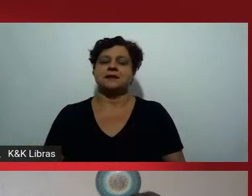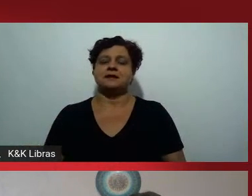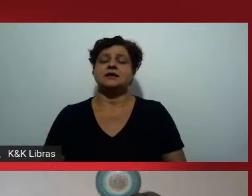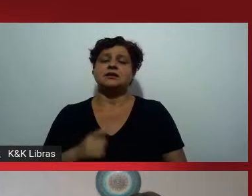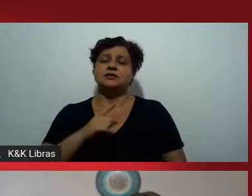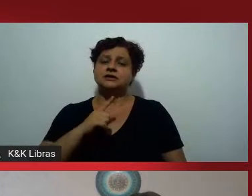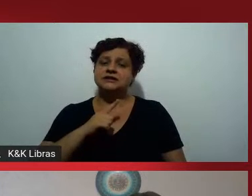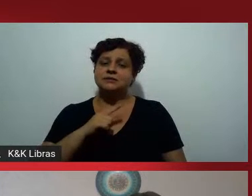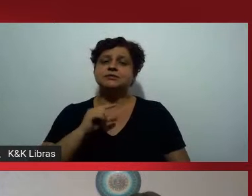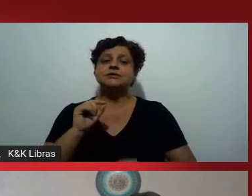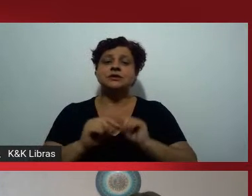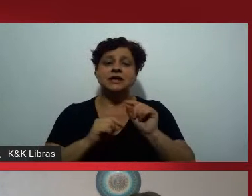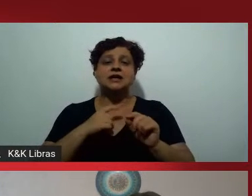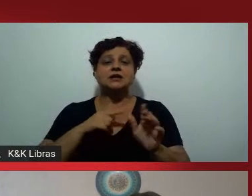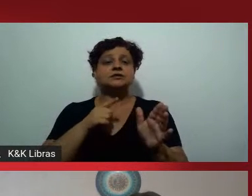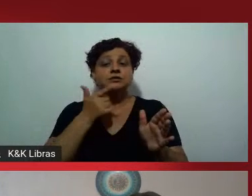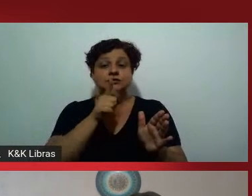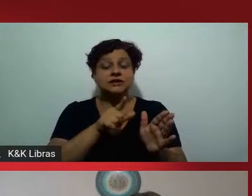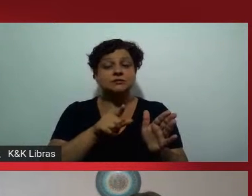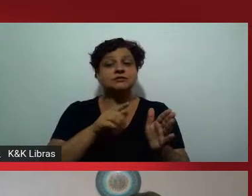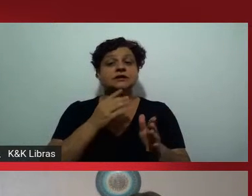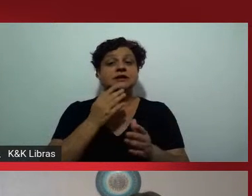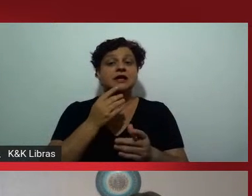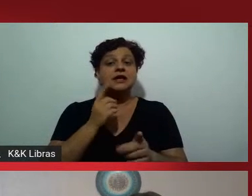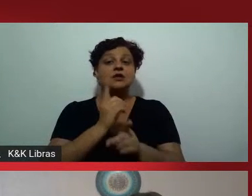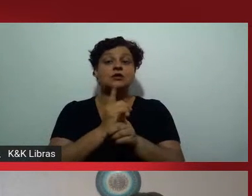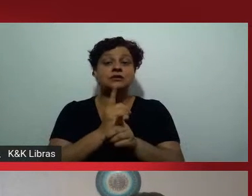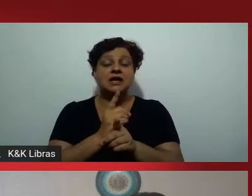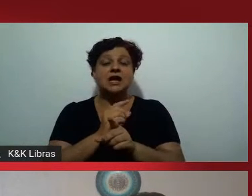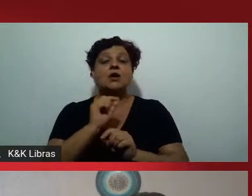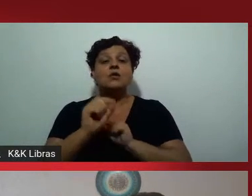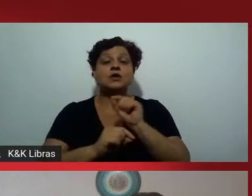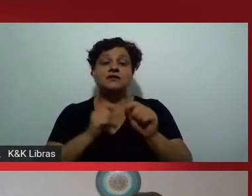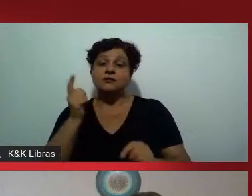to put ourselves on the line and say, hold us accountable.